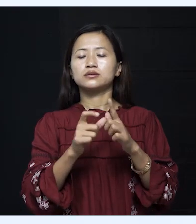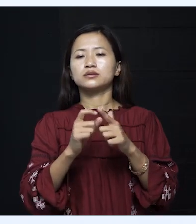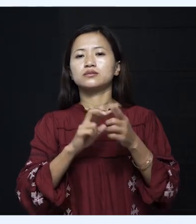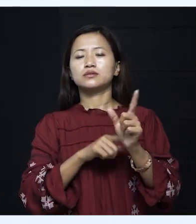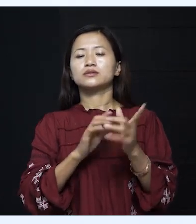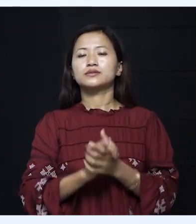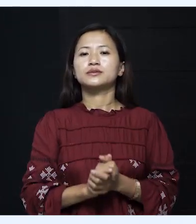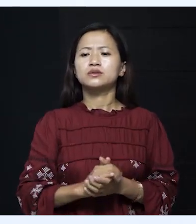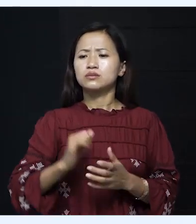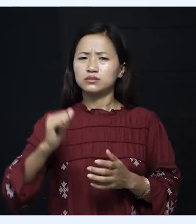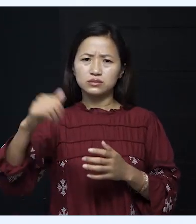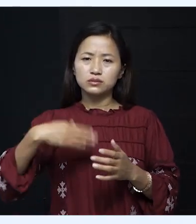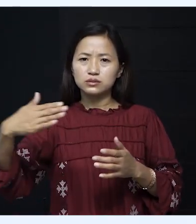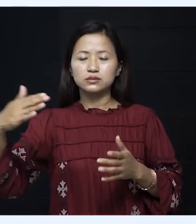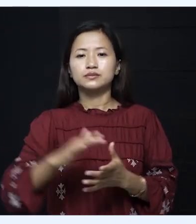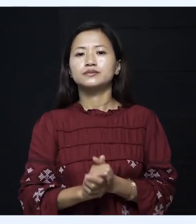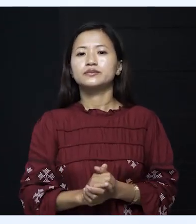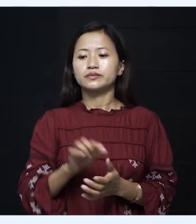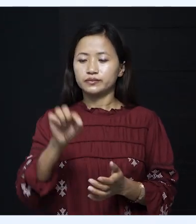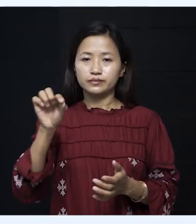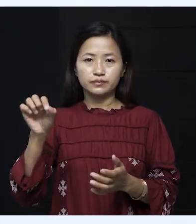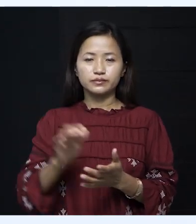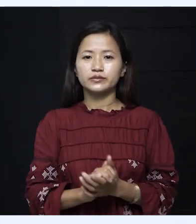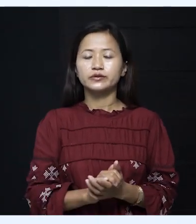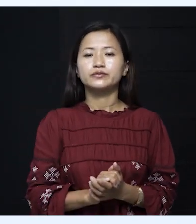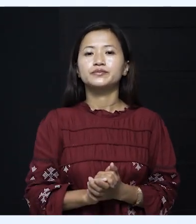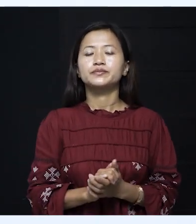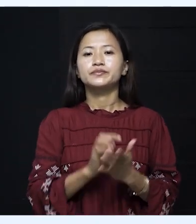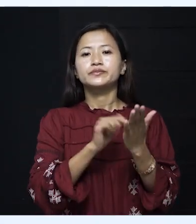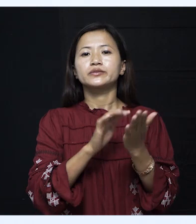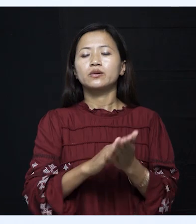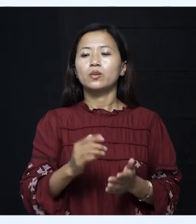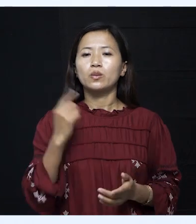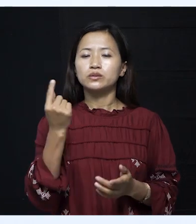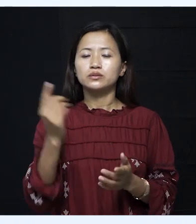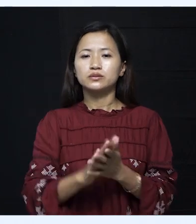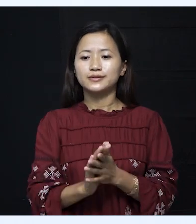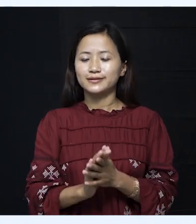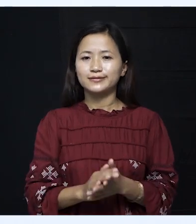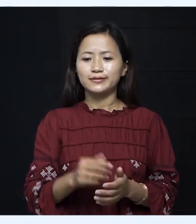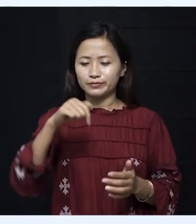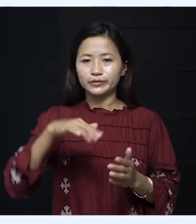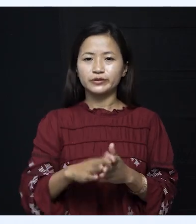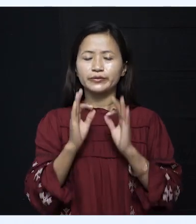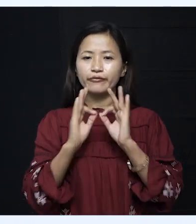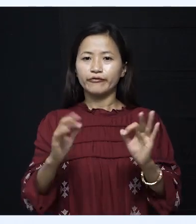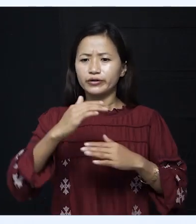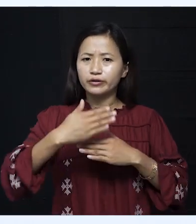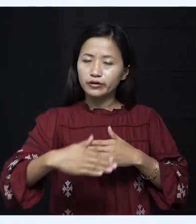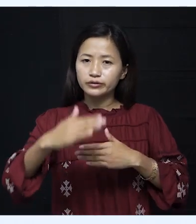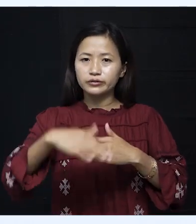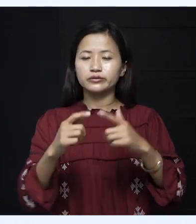and so on. So these are some of the indicators that you would find when you are using the present perfect continuous tense. I have